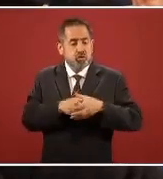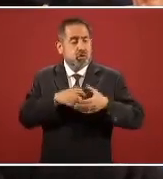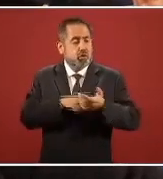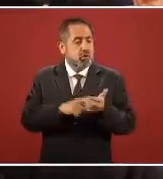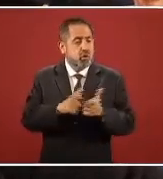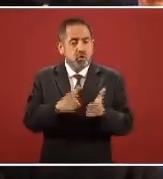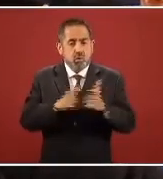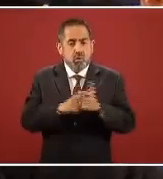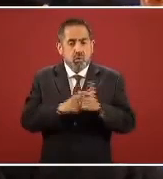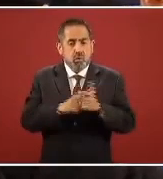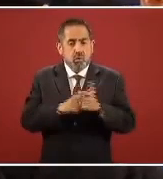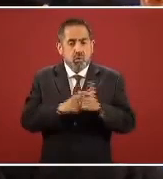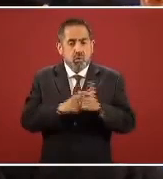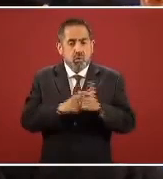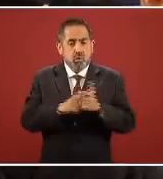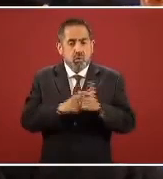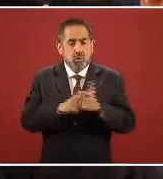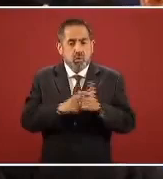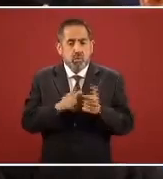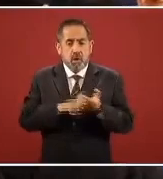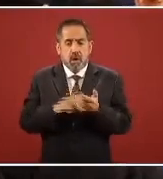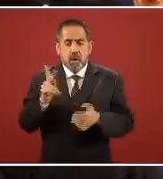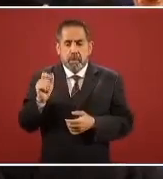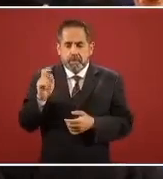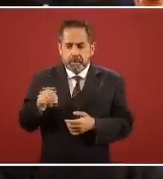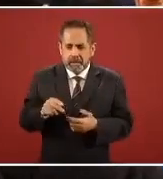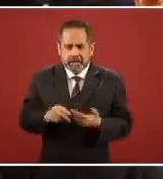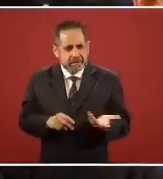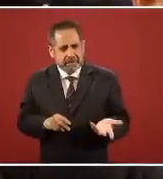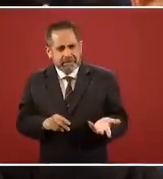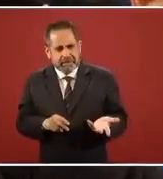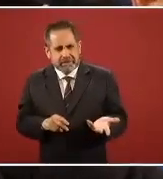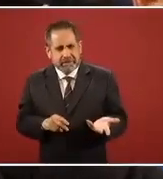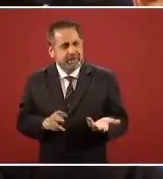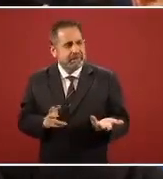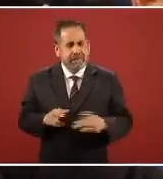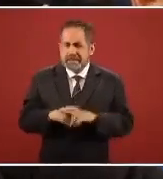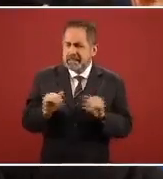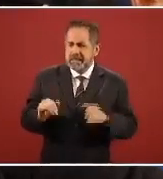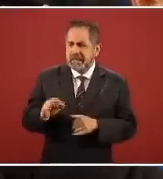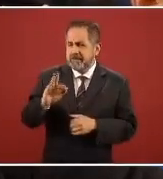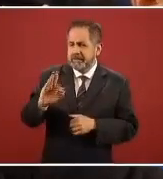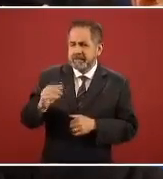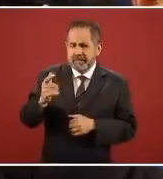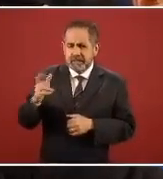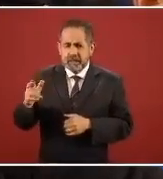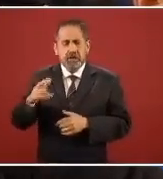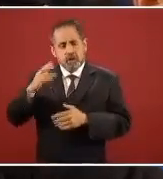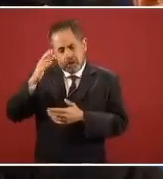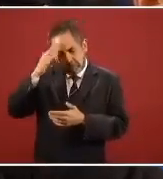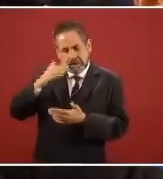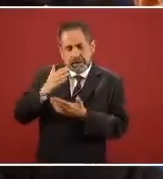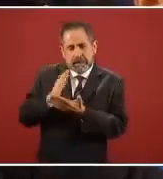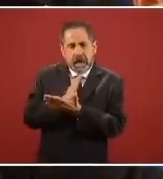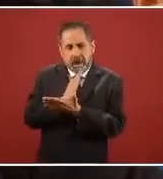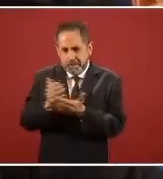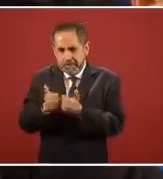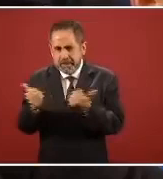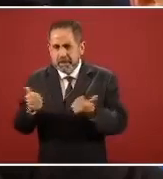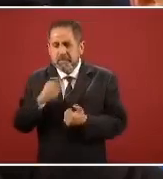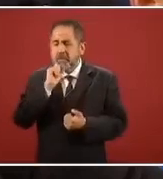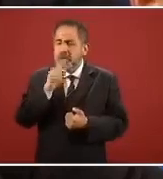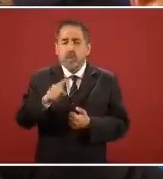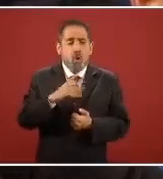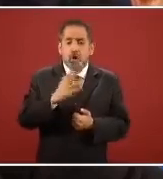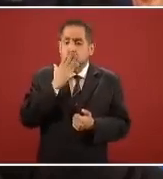party. El PAN. In the PAN party. Bueno, ni la fiscalía, que sé que no le compete, pero y tampoco